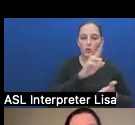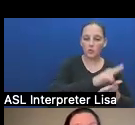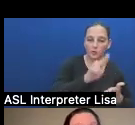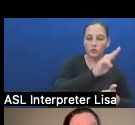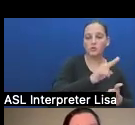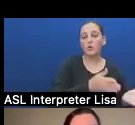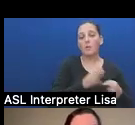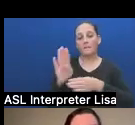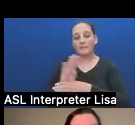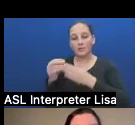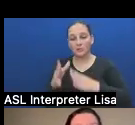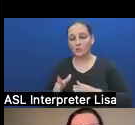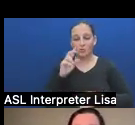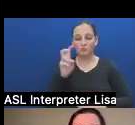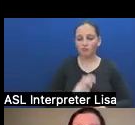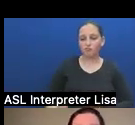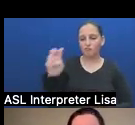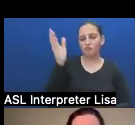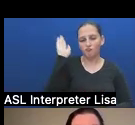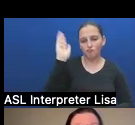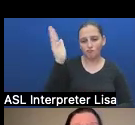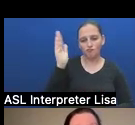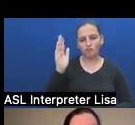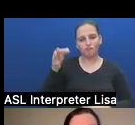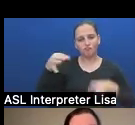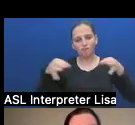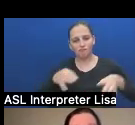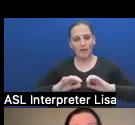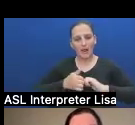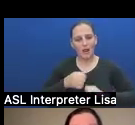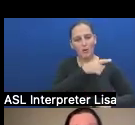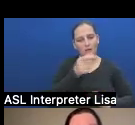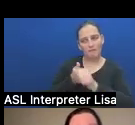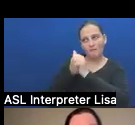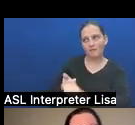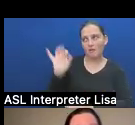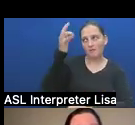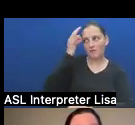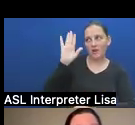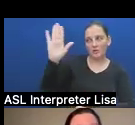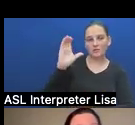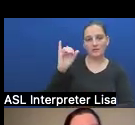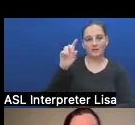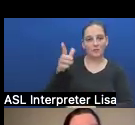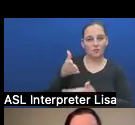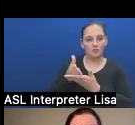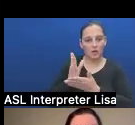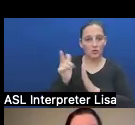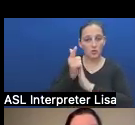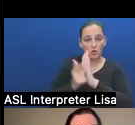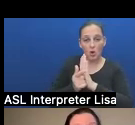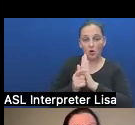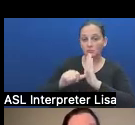leaders throughout the country about how to effectively comply with federal civil rights laws, especially